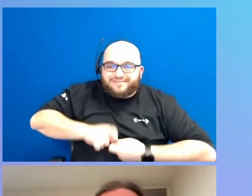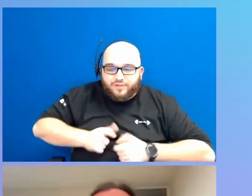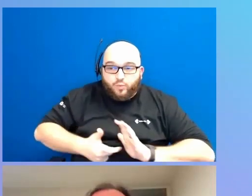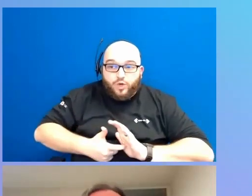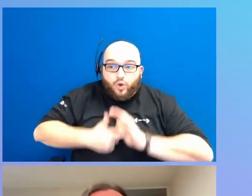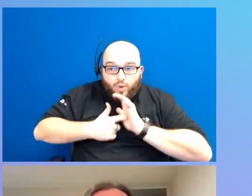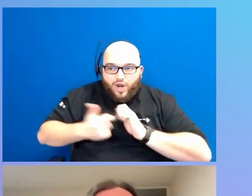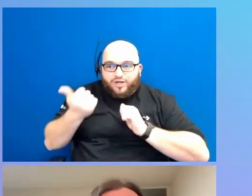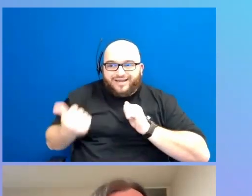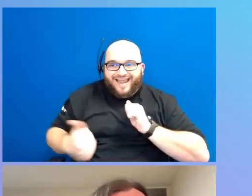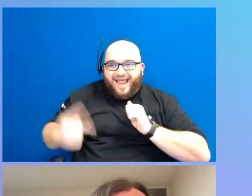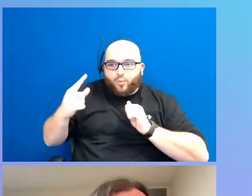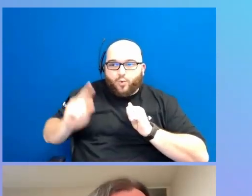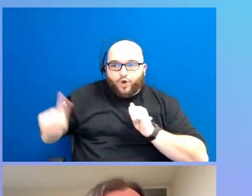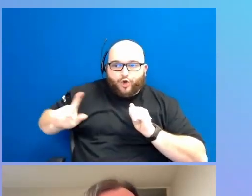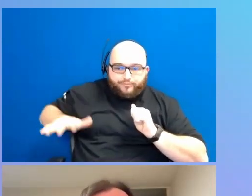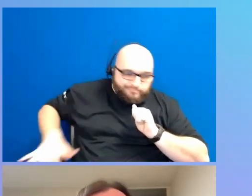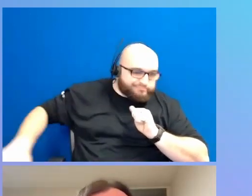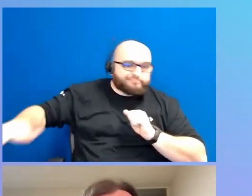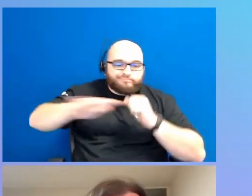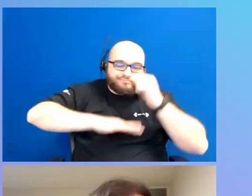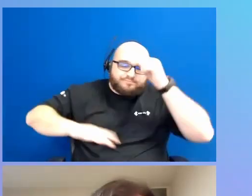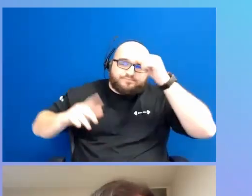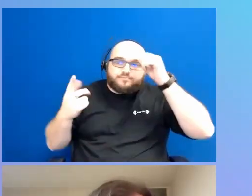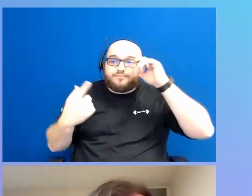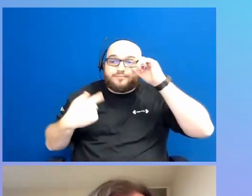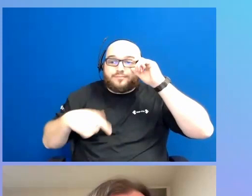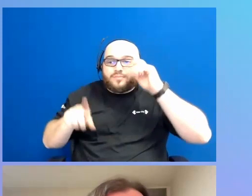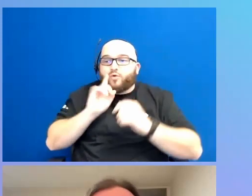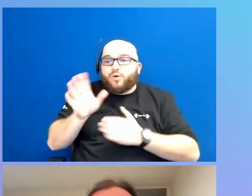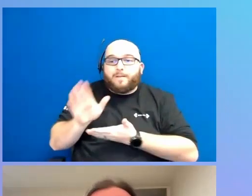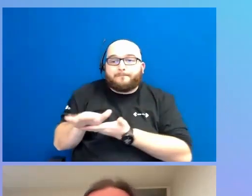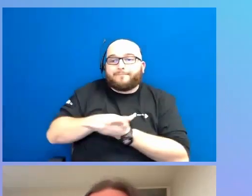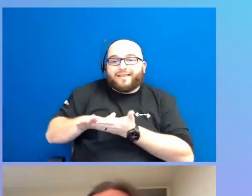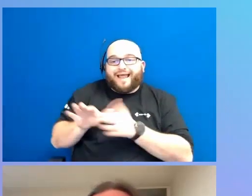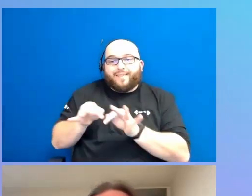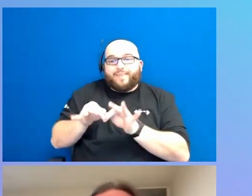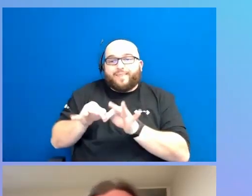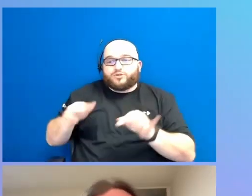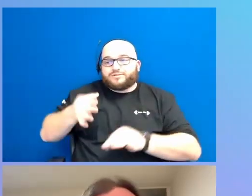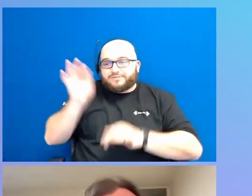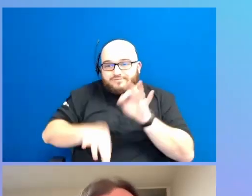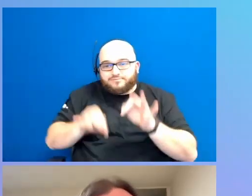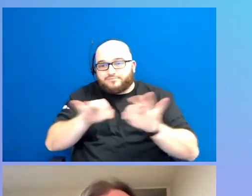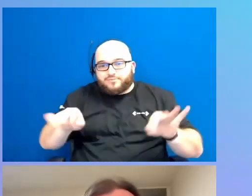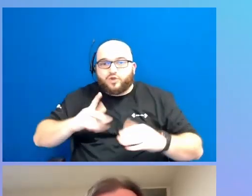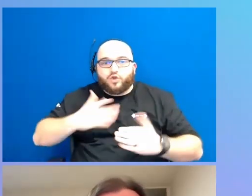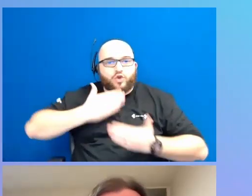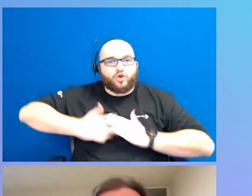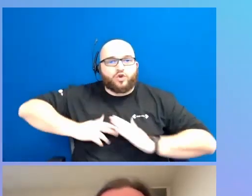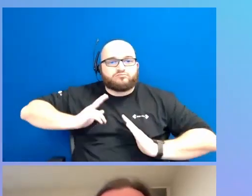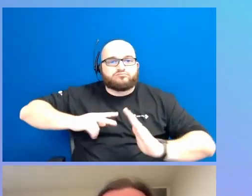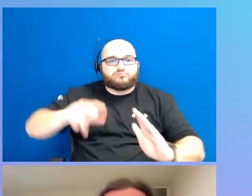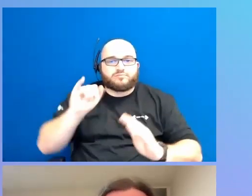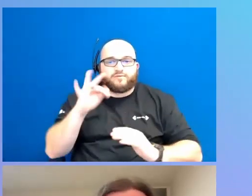required anywhere. There are plain language guidelines that are well worth a read if you want to